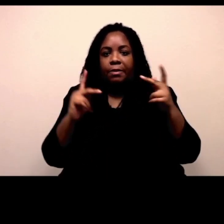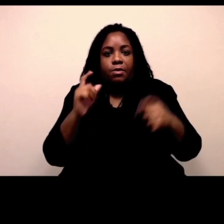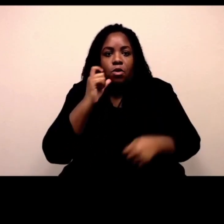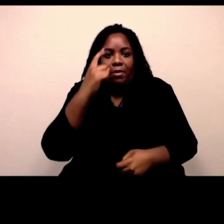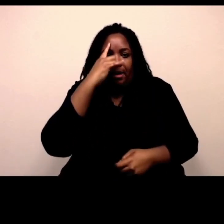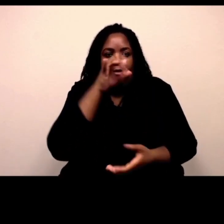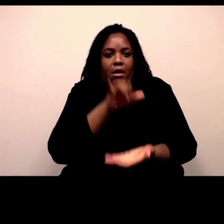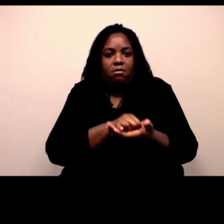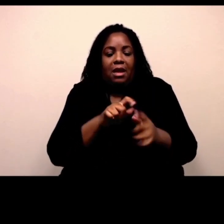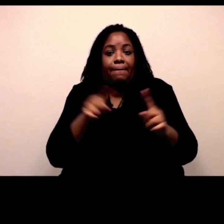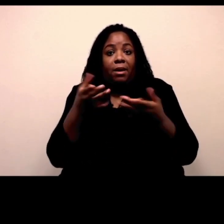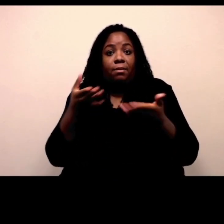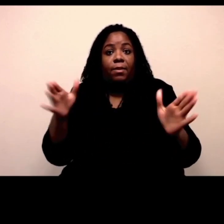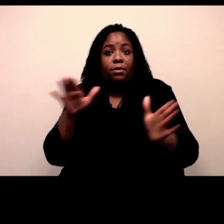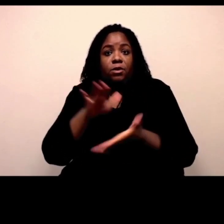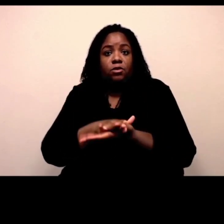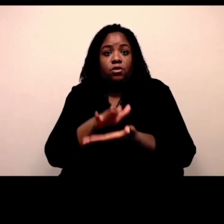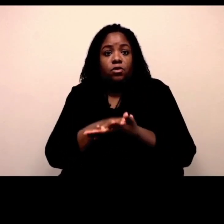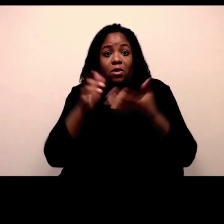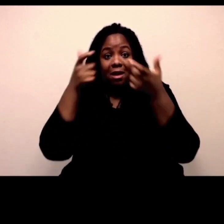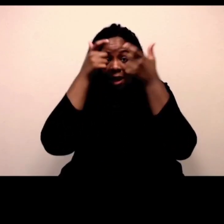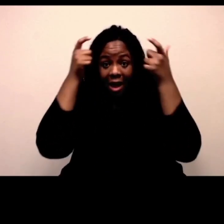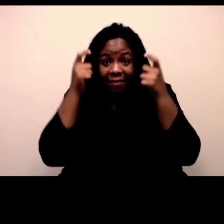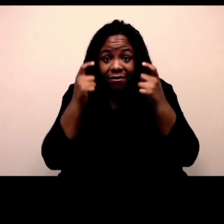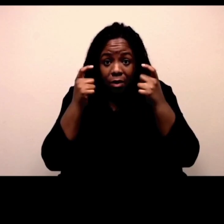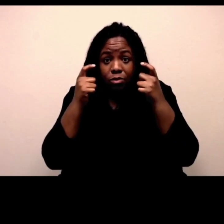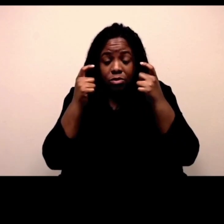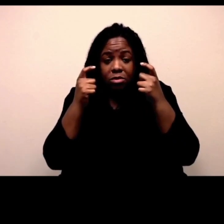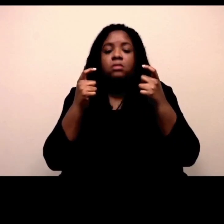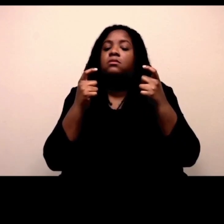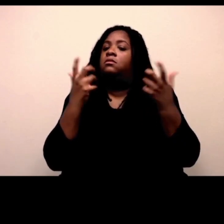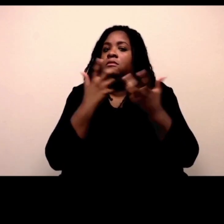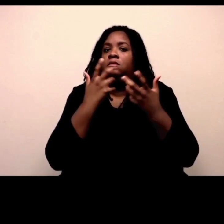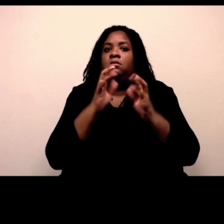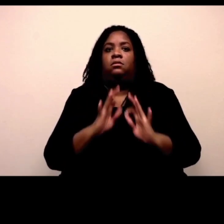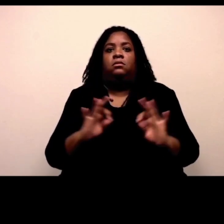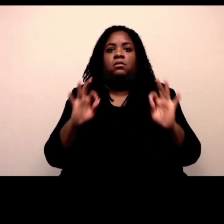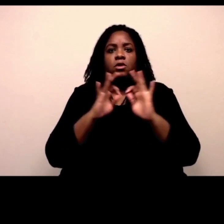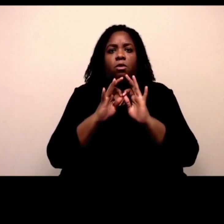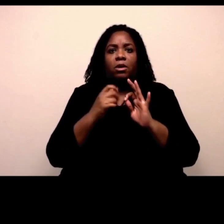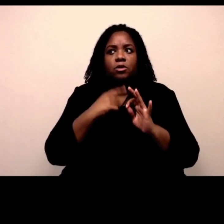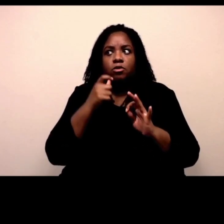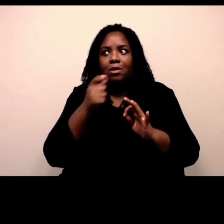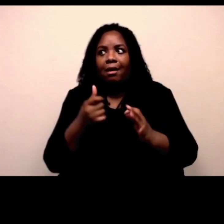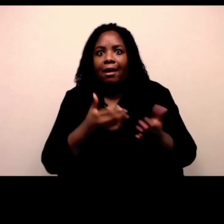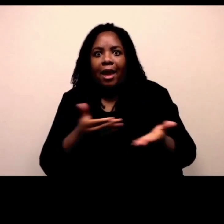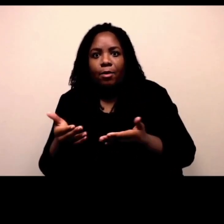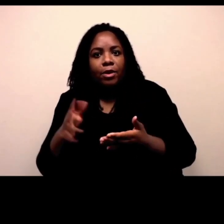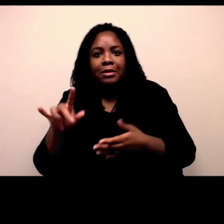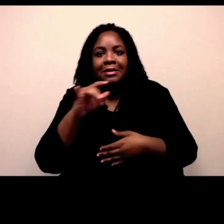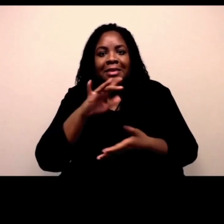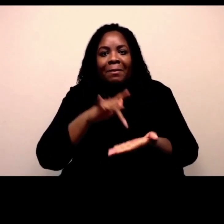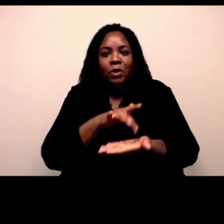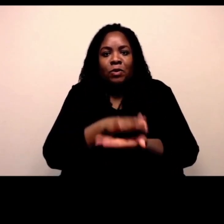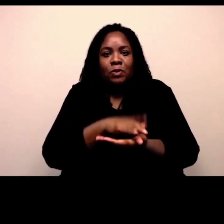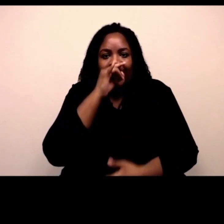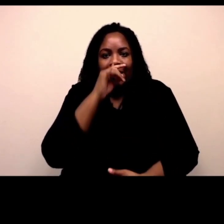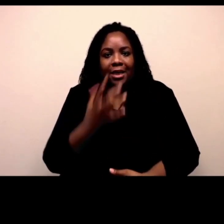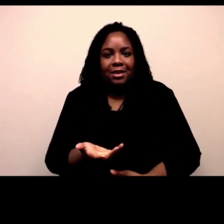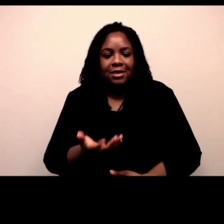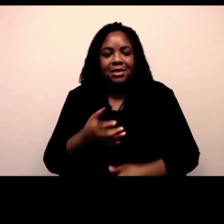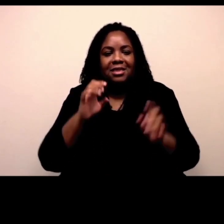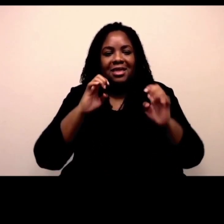but in public schools, headphones are one of the main points. They say, well, can't kids bring headphones? Like, no, these are middle schoolers or elementary